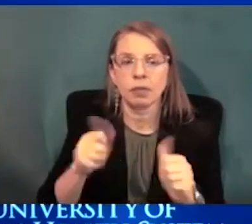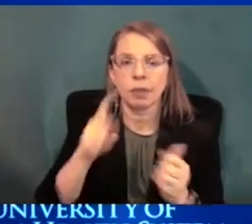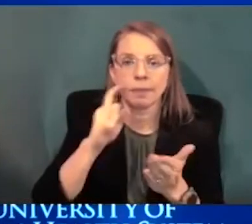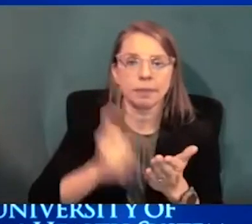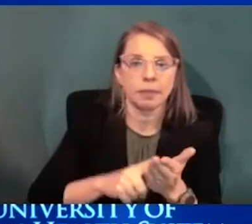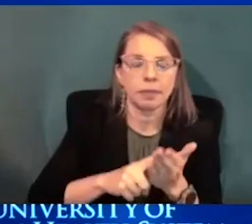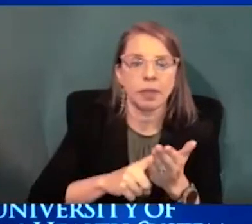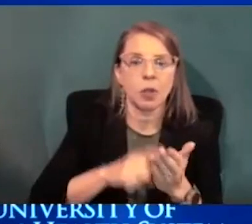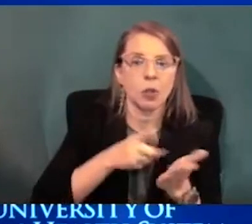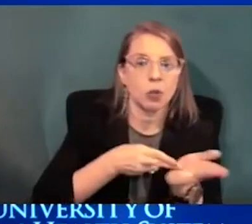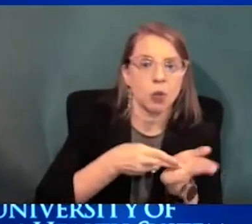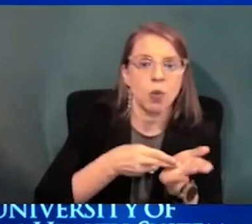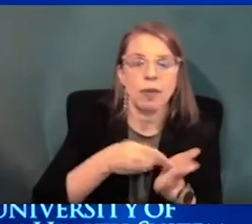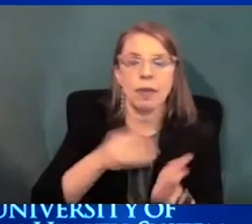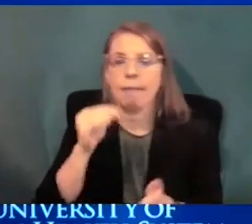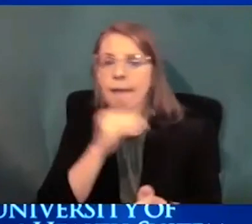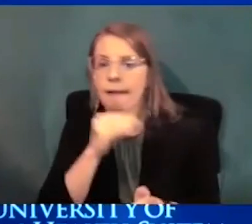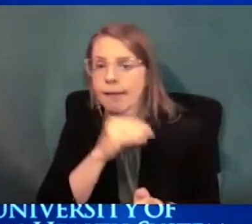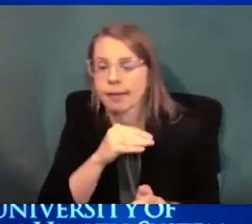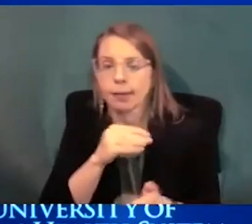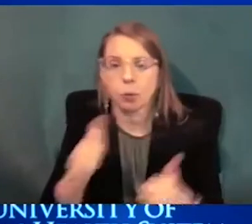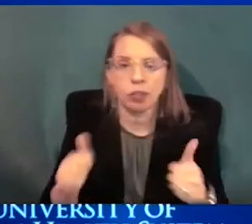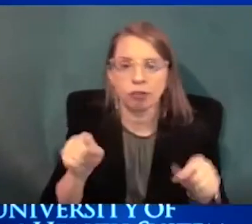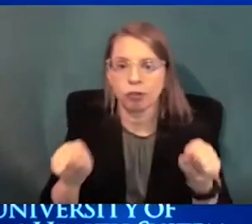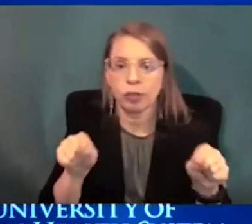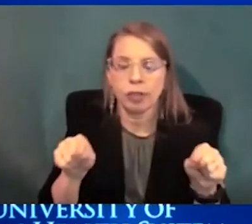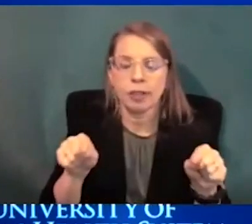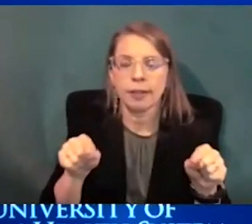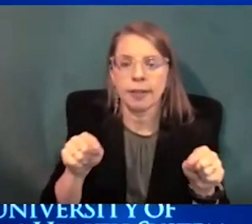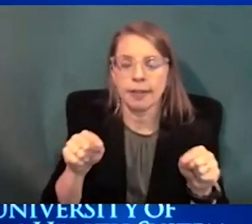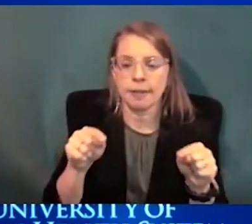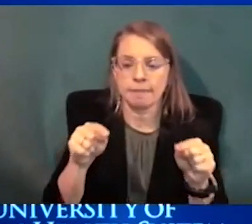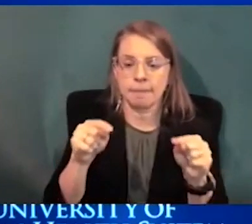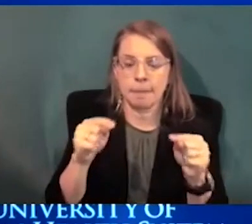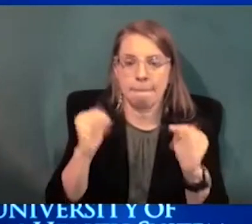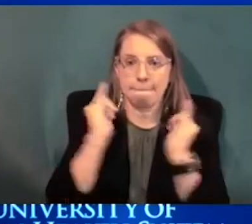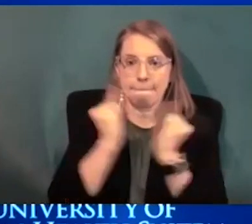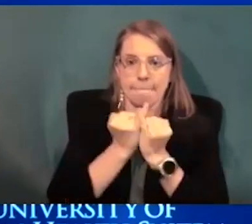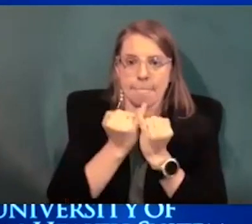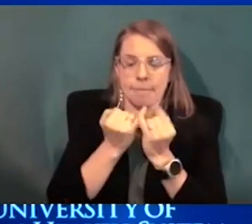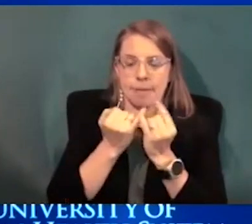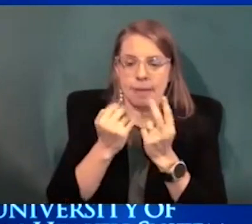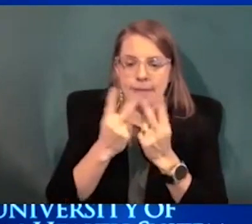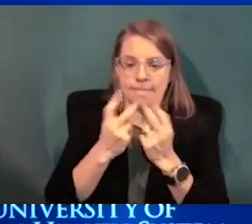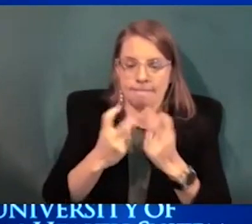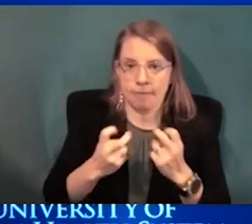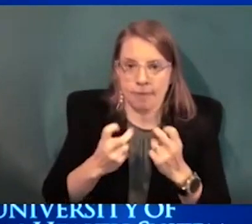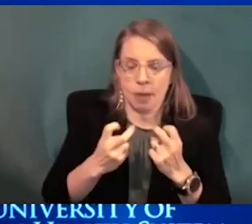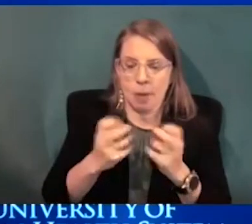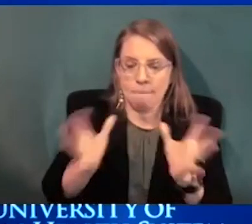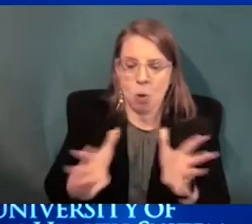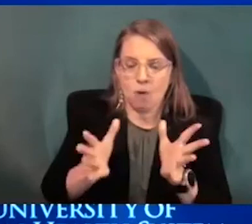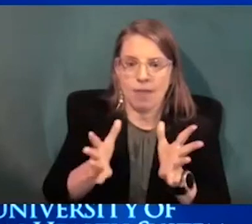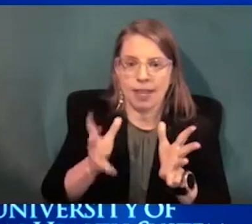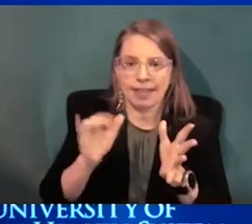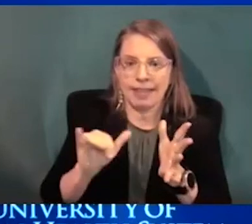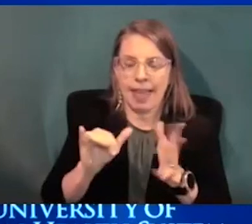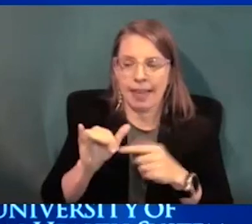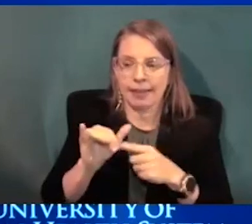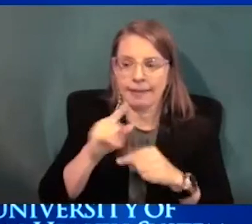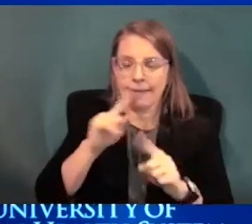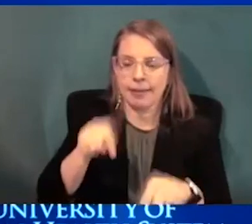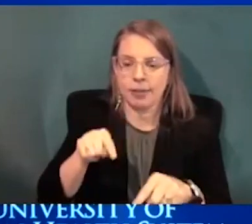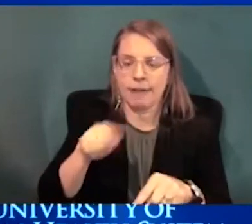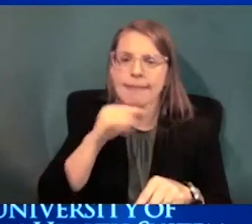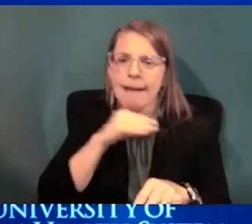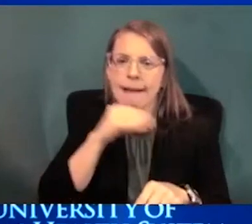yourself this. What motivates that answer? What's the secondary gain from somebody lying? Why are they trying